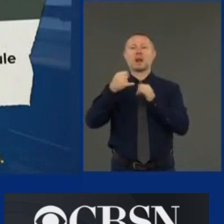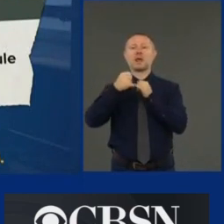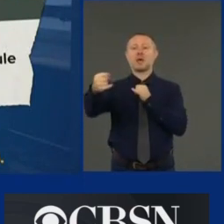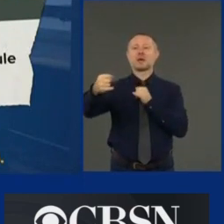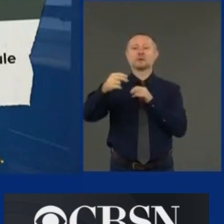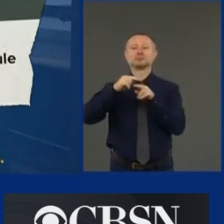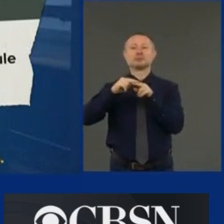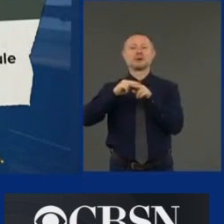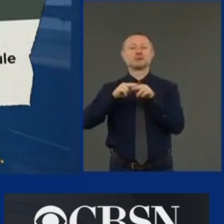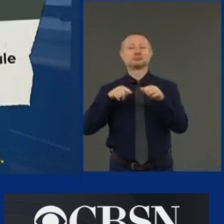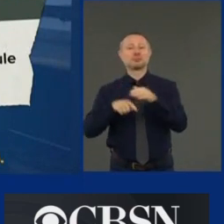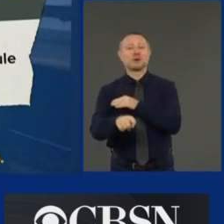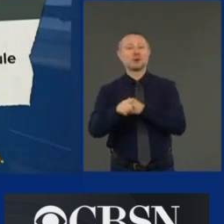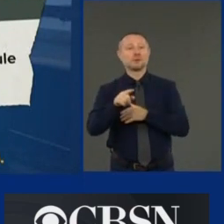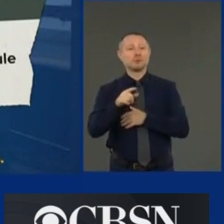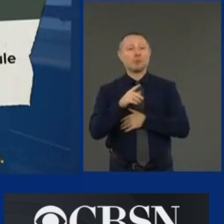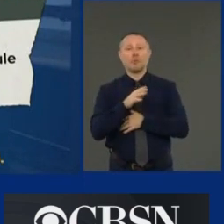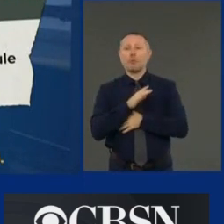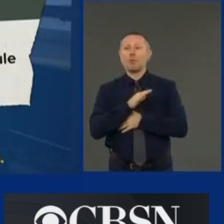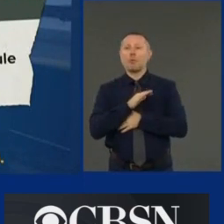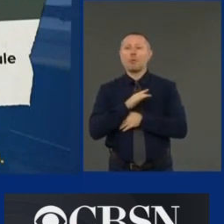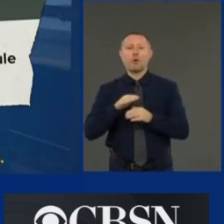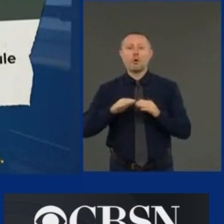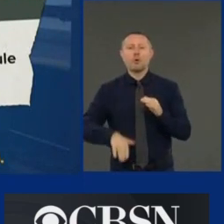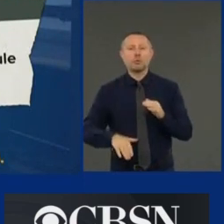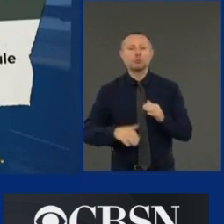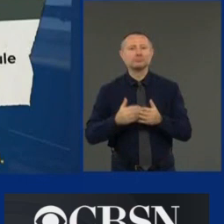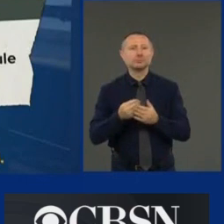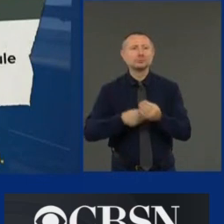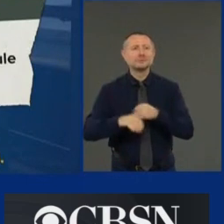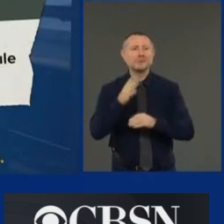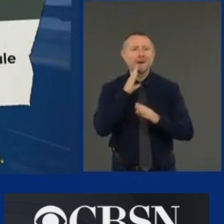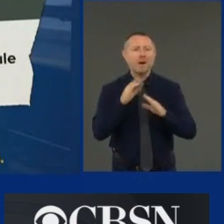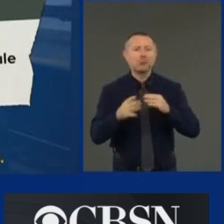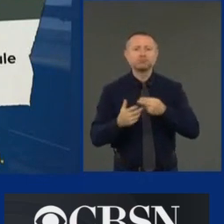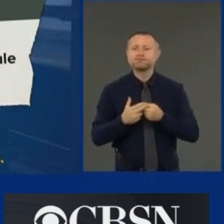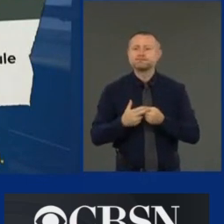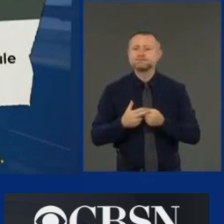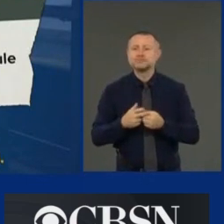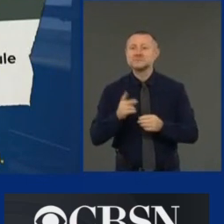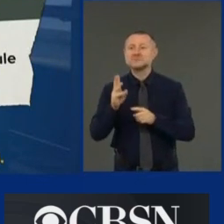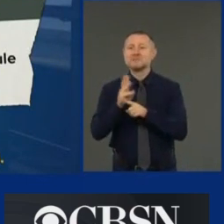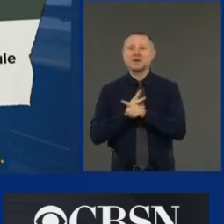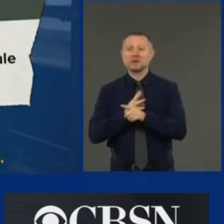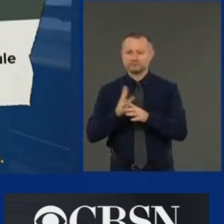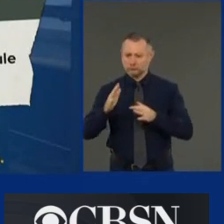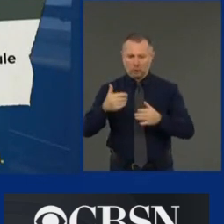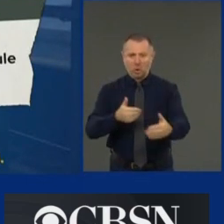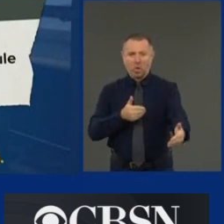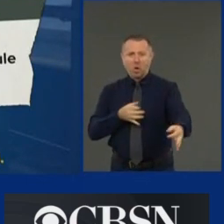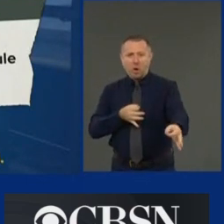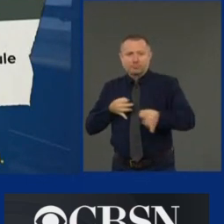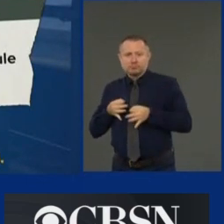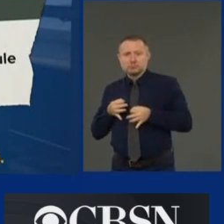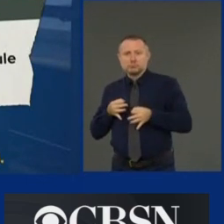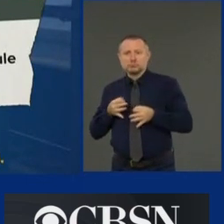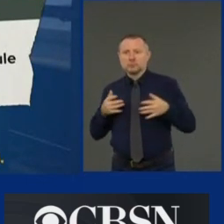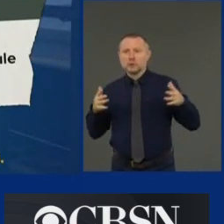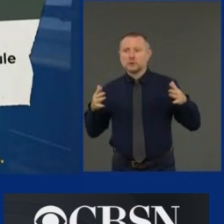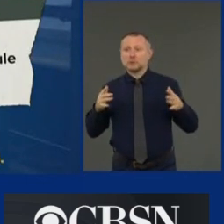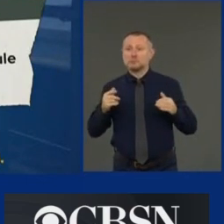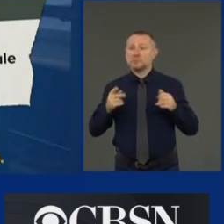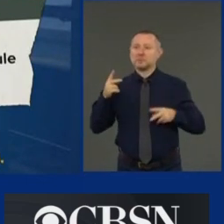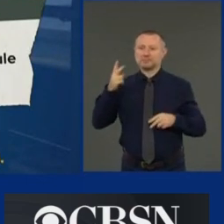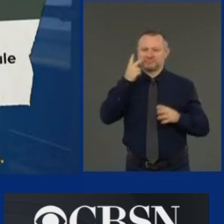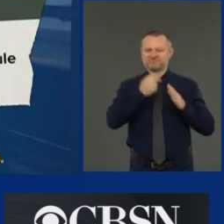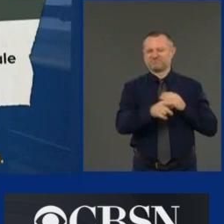months ahead of schedule, and that was predicted to be one of the great